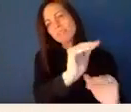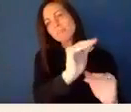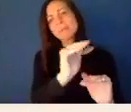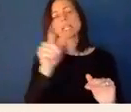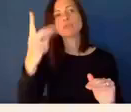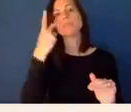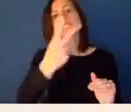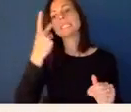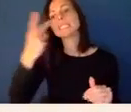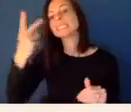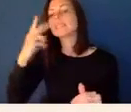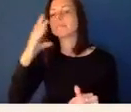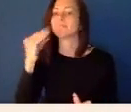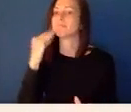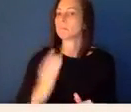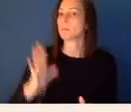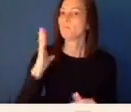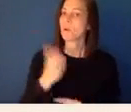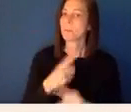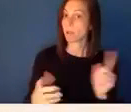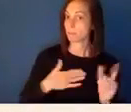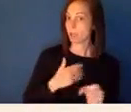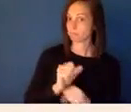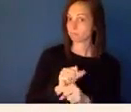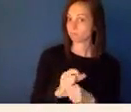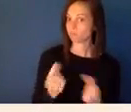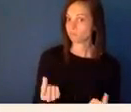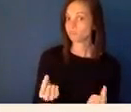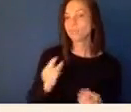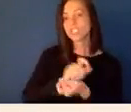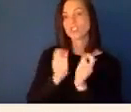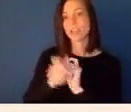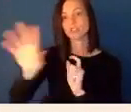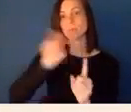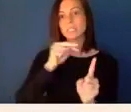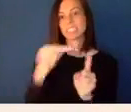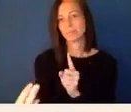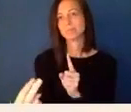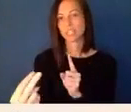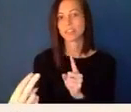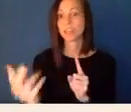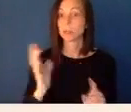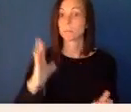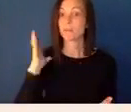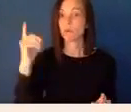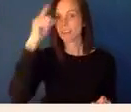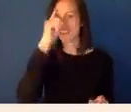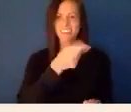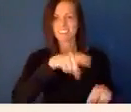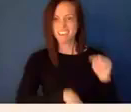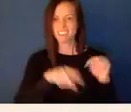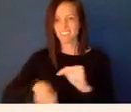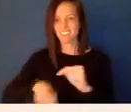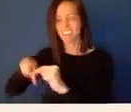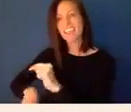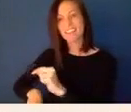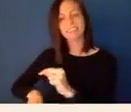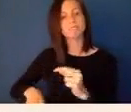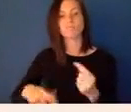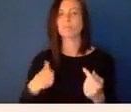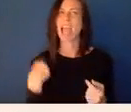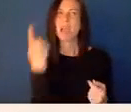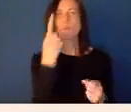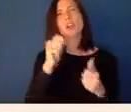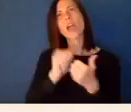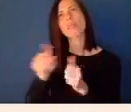our jobs to change with their perceptions and to make them see that before they think that we can't do it, they go, I wonder how they